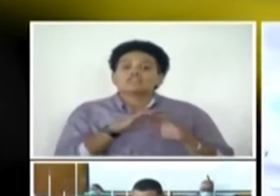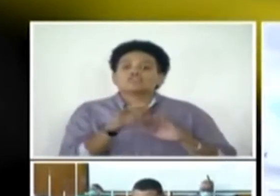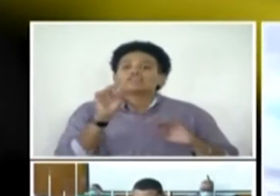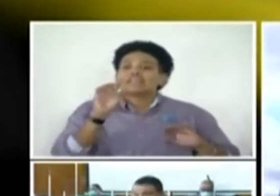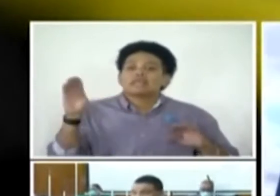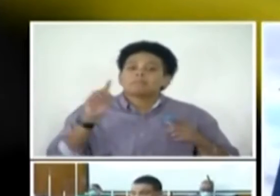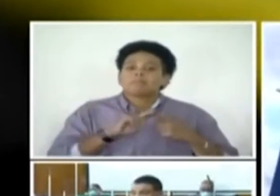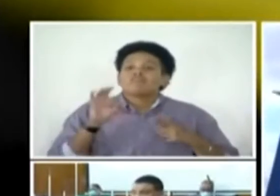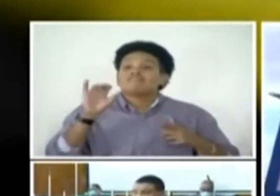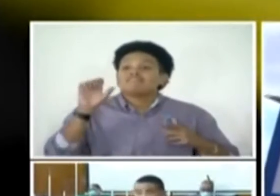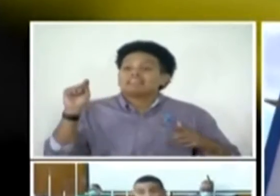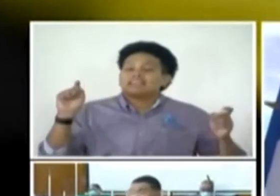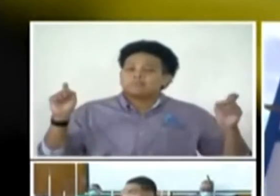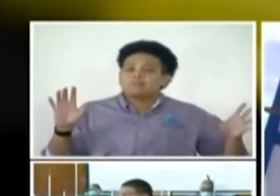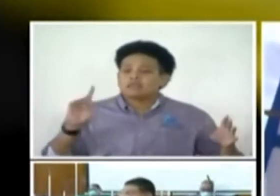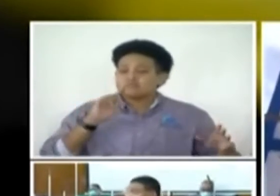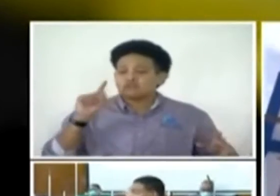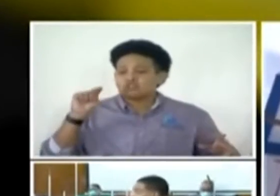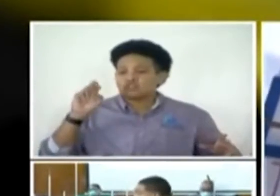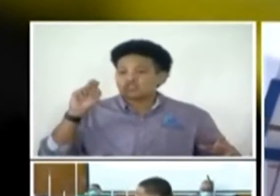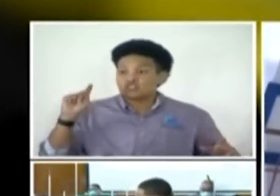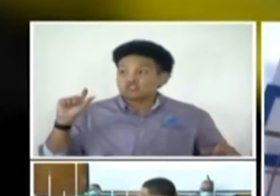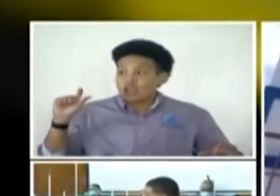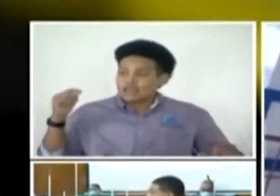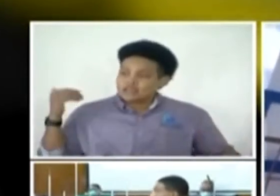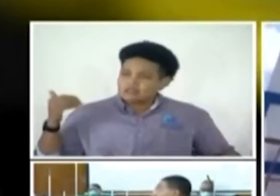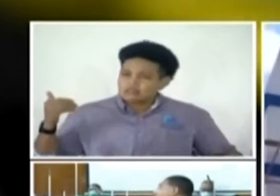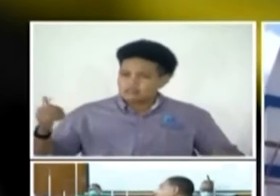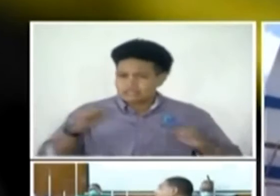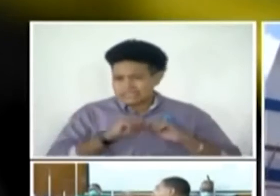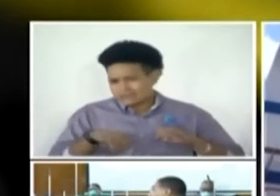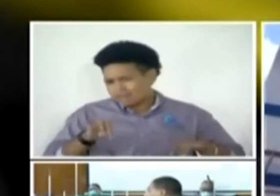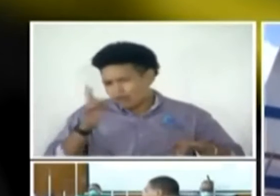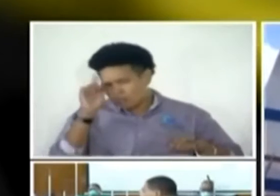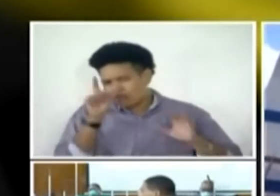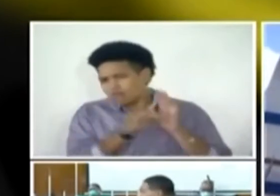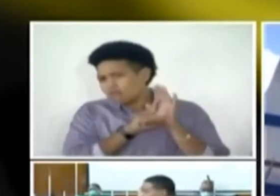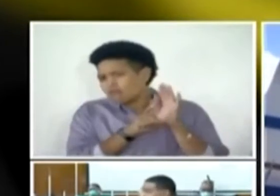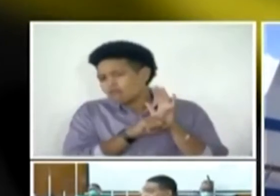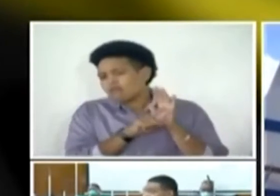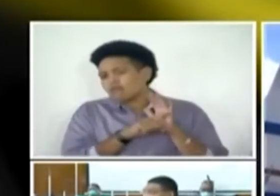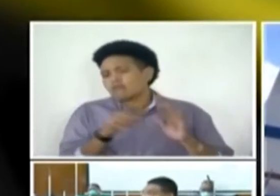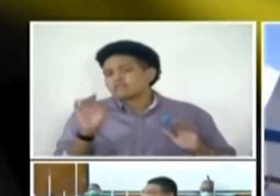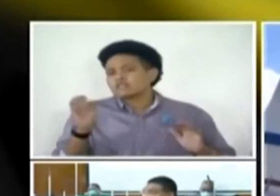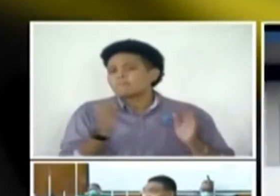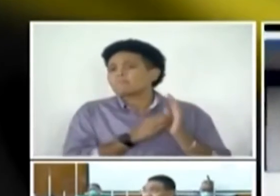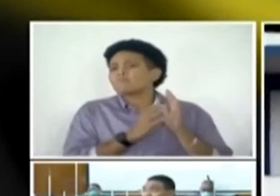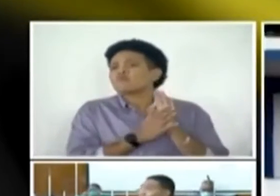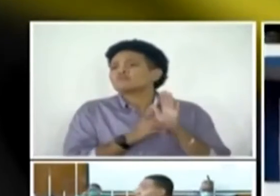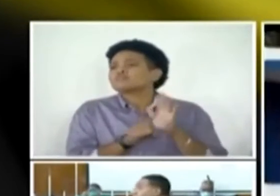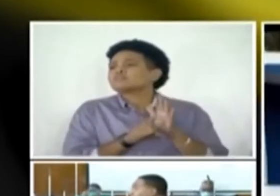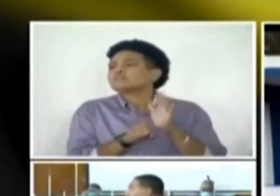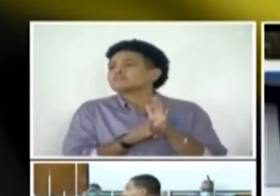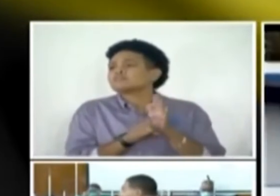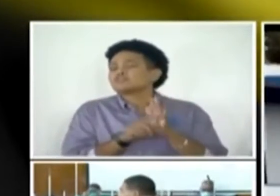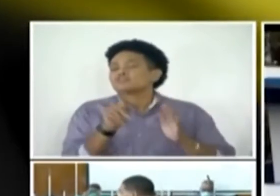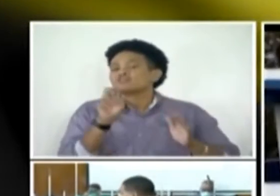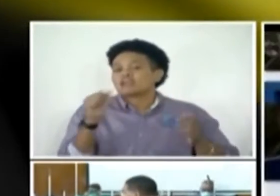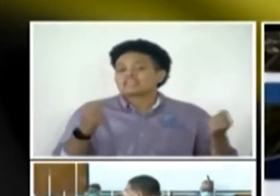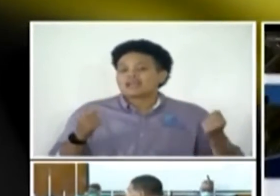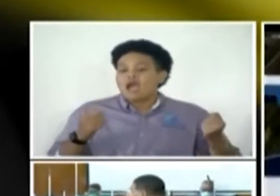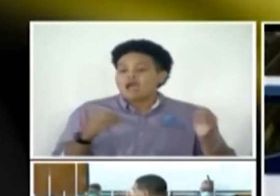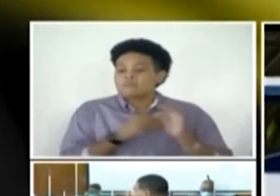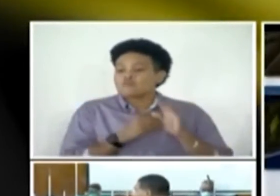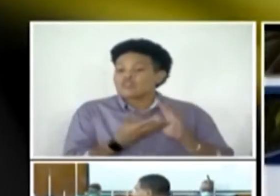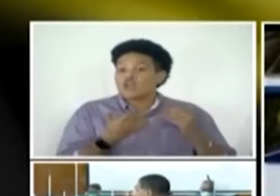fleet management and tracking systems. So we talked about that for years, Madam Speaker, for years, why we don't put trackers on the car. Well, it is there now.